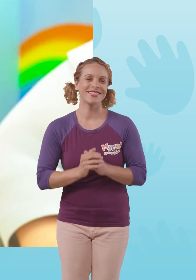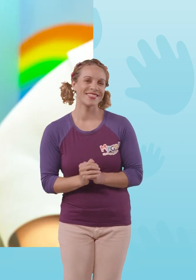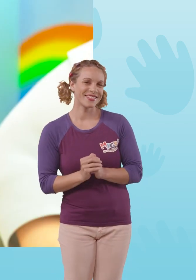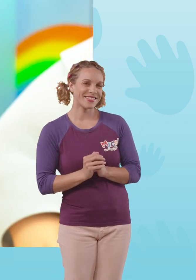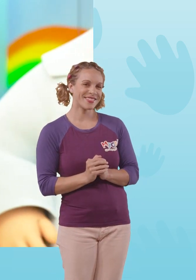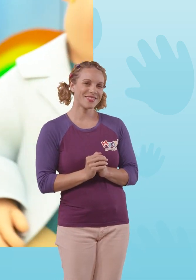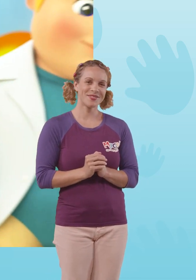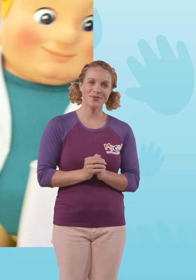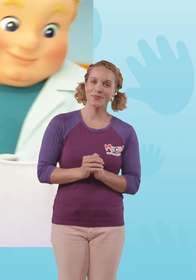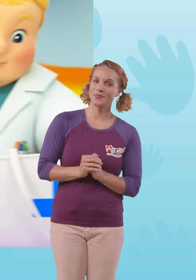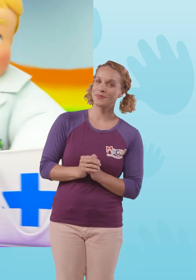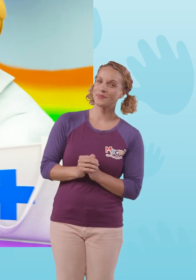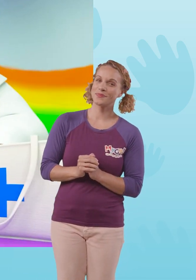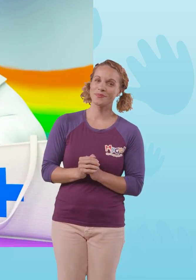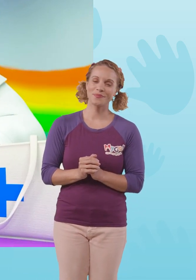la.